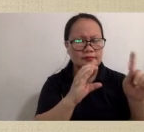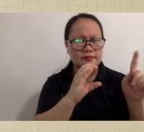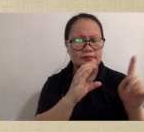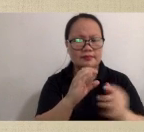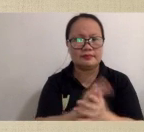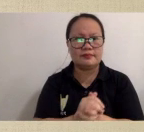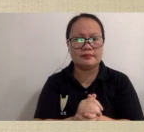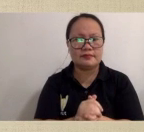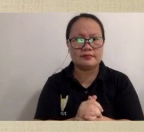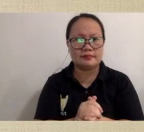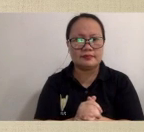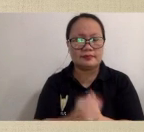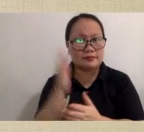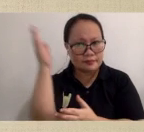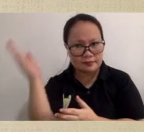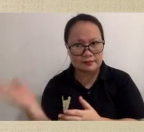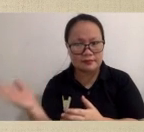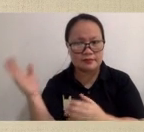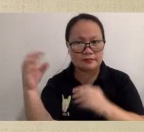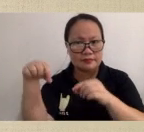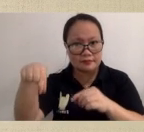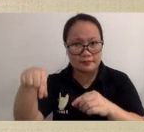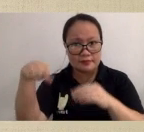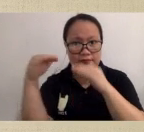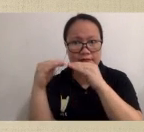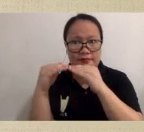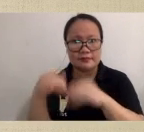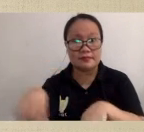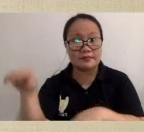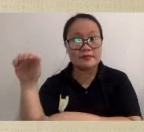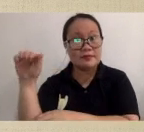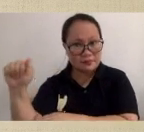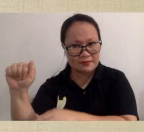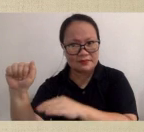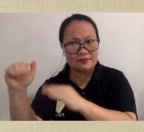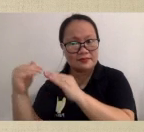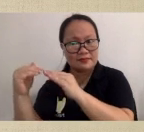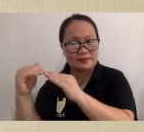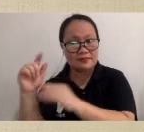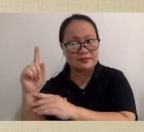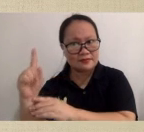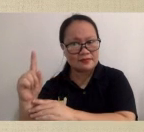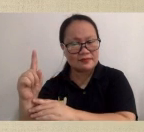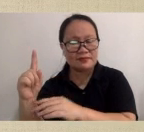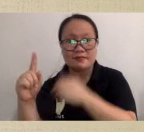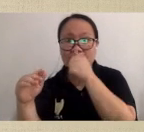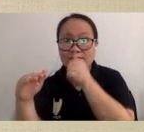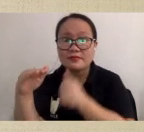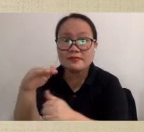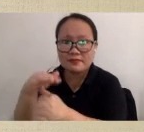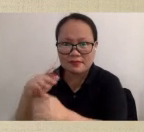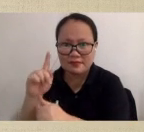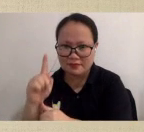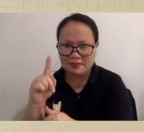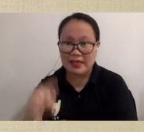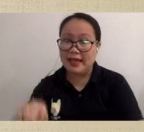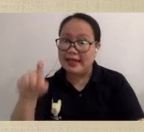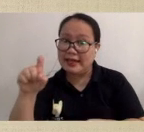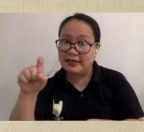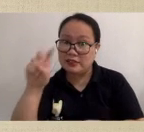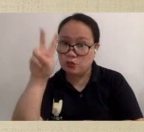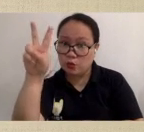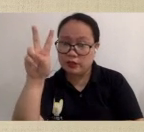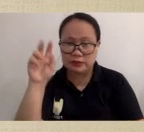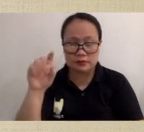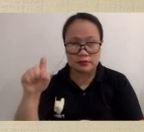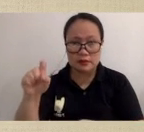value of the given quadratic equation? So, a is equal to 1 since we all know that